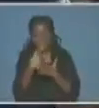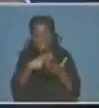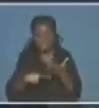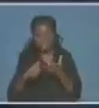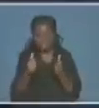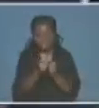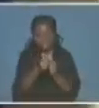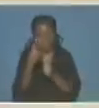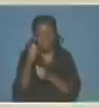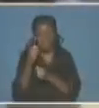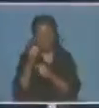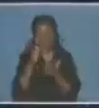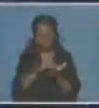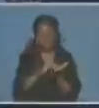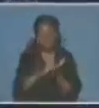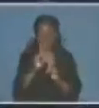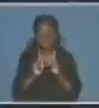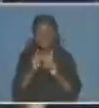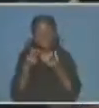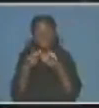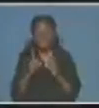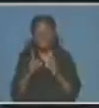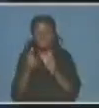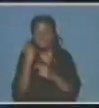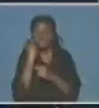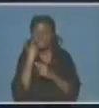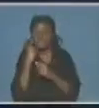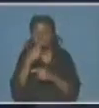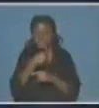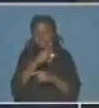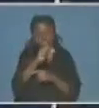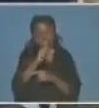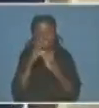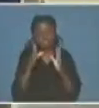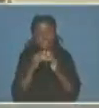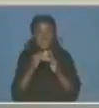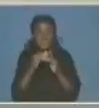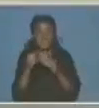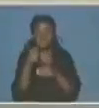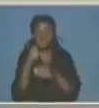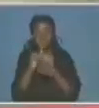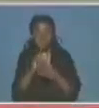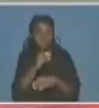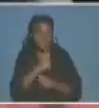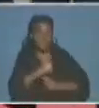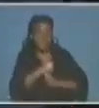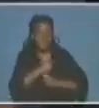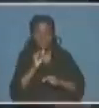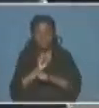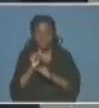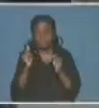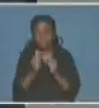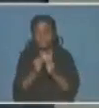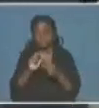media during the recent G20, and last month reportedly told reporters in Mexico City that Canada was working with quoted